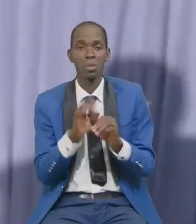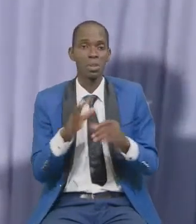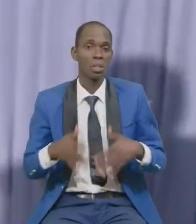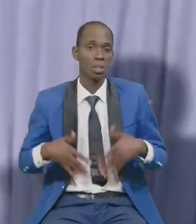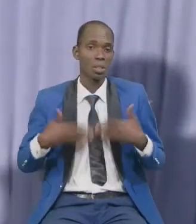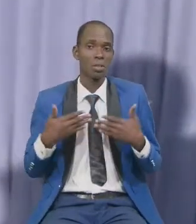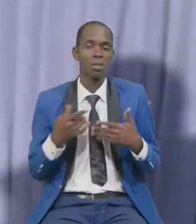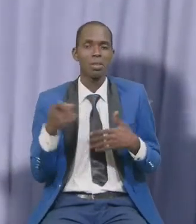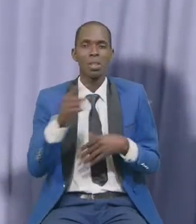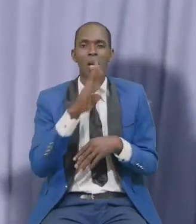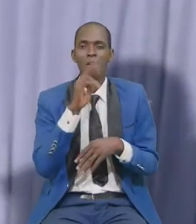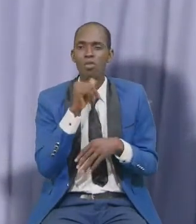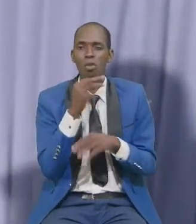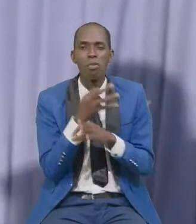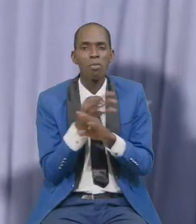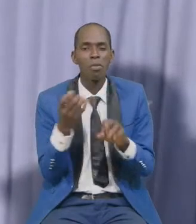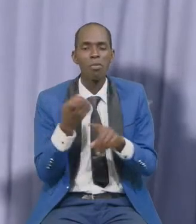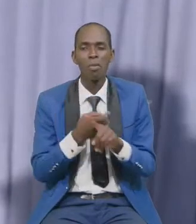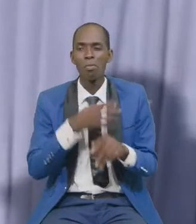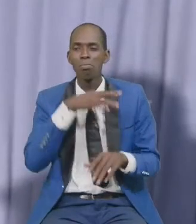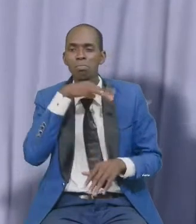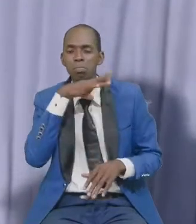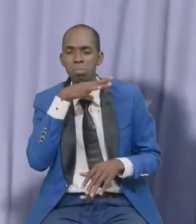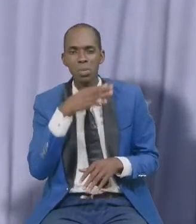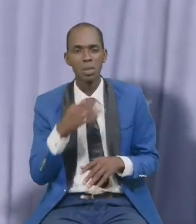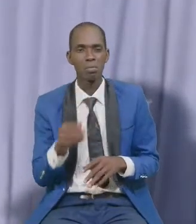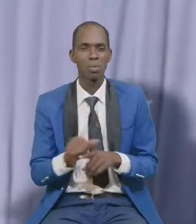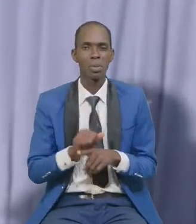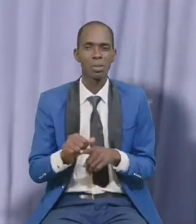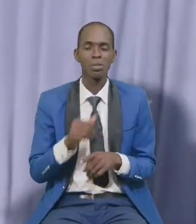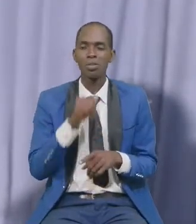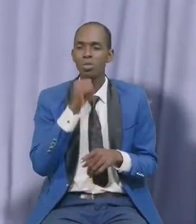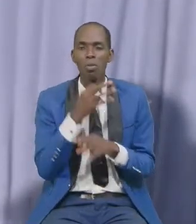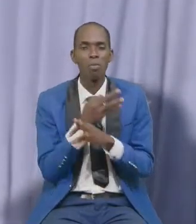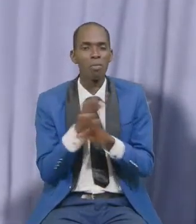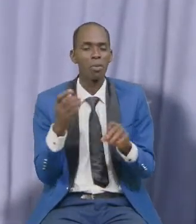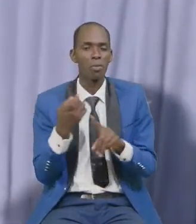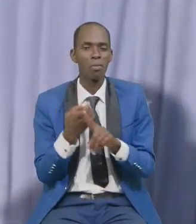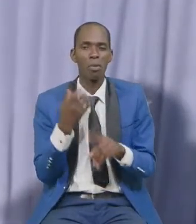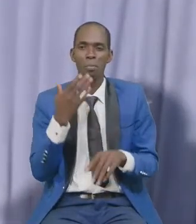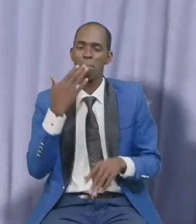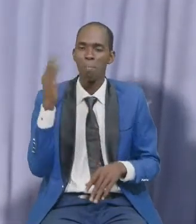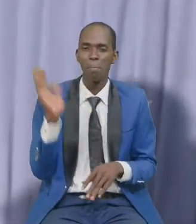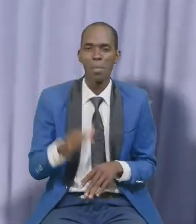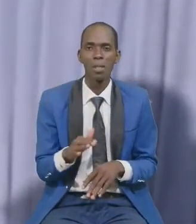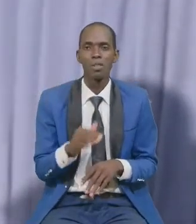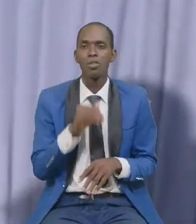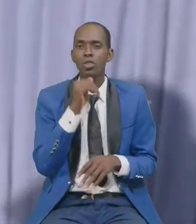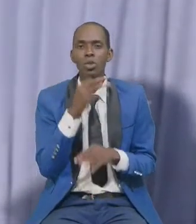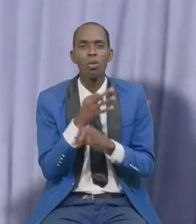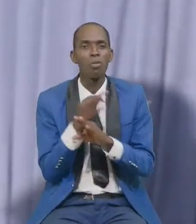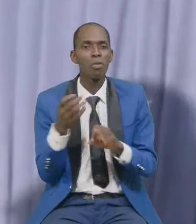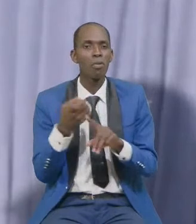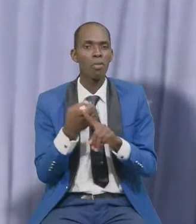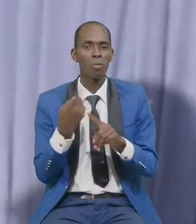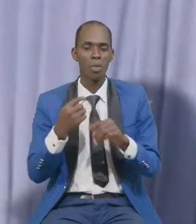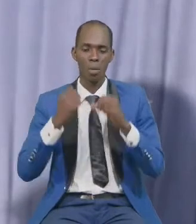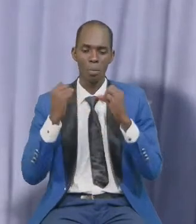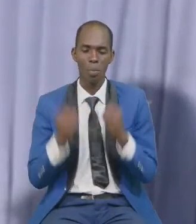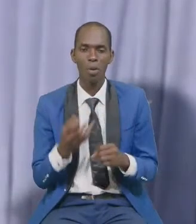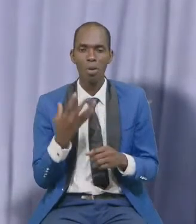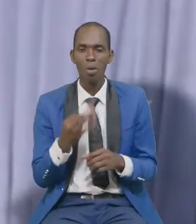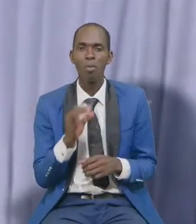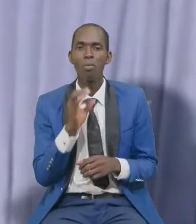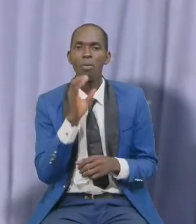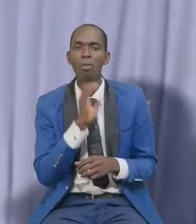from defilement. They're not free from evil. They're not free from the power of